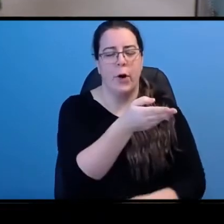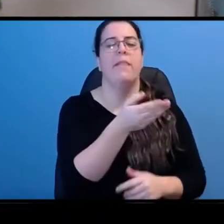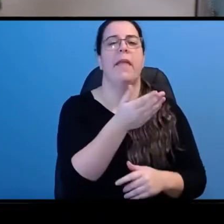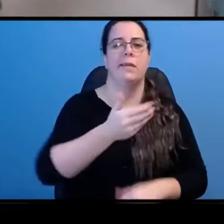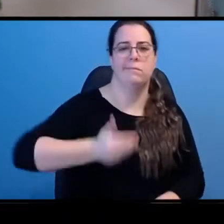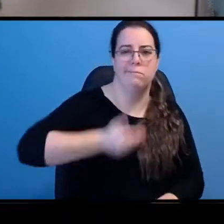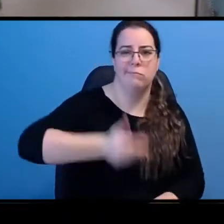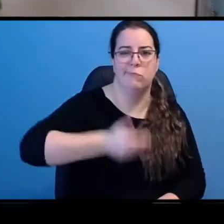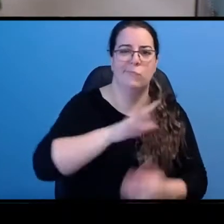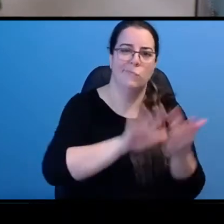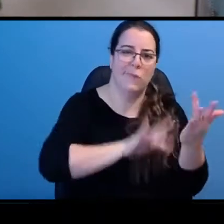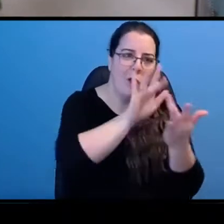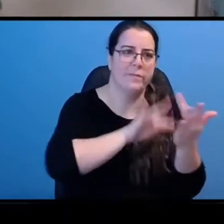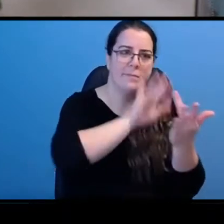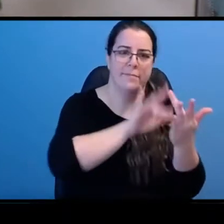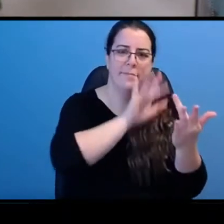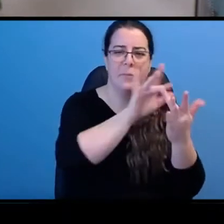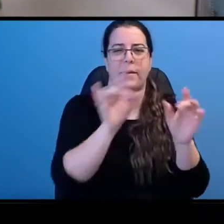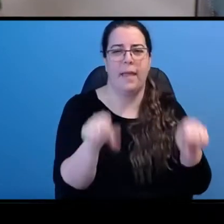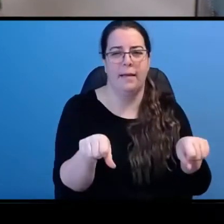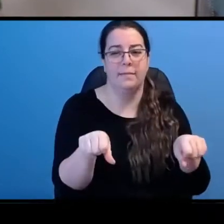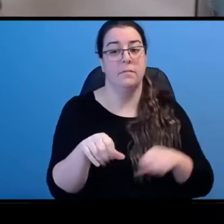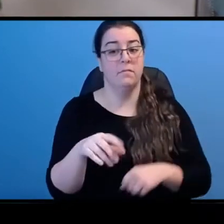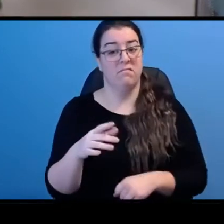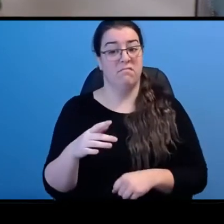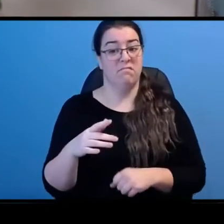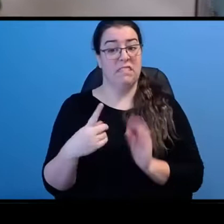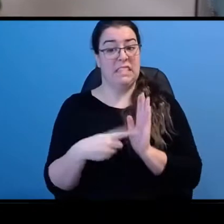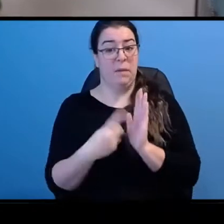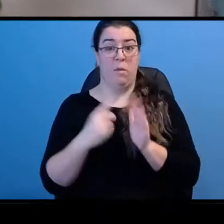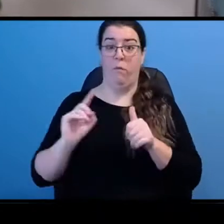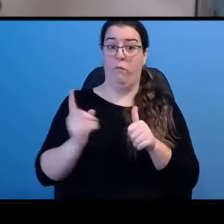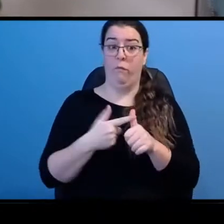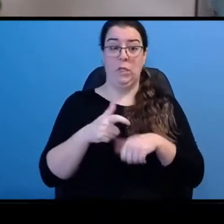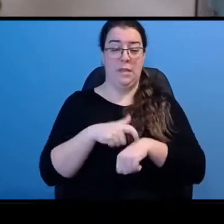you won't know exactly who that person is, and you